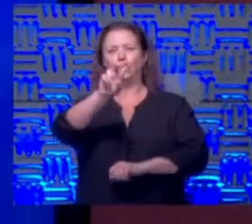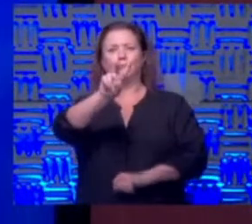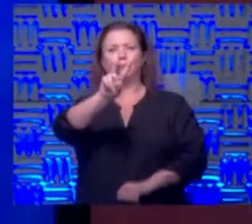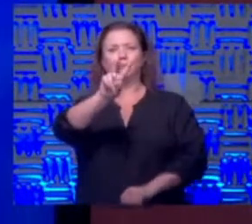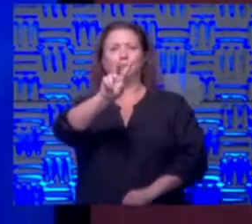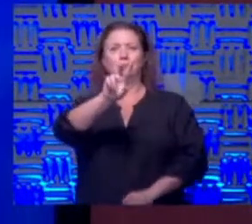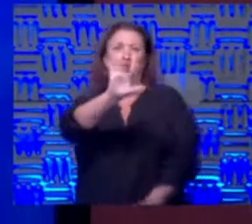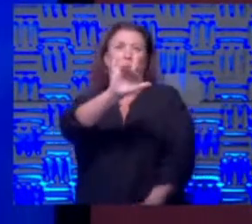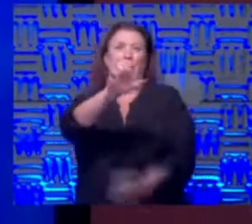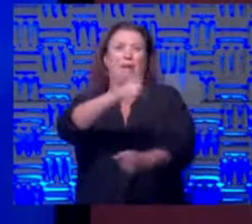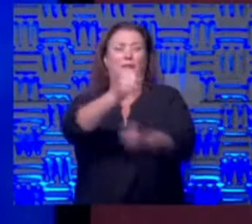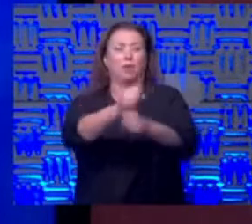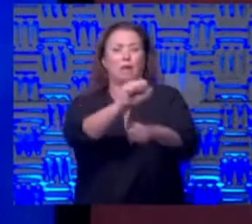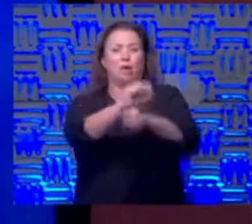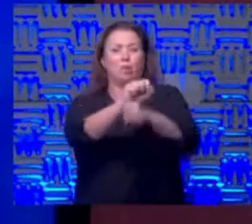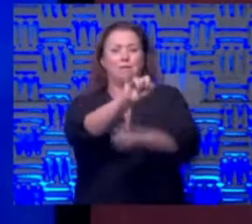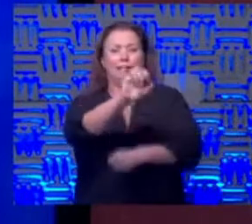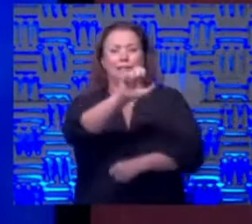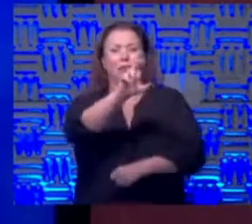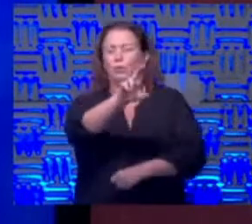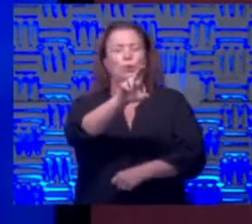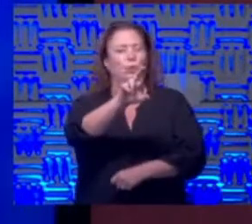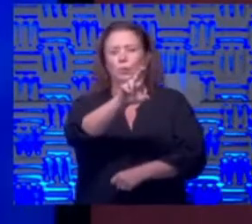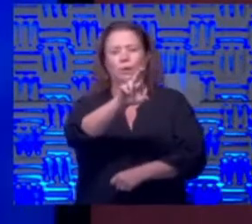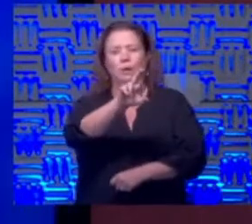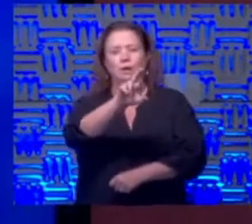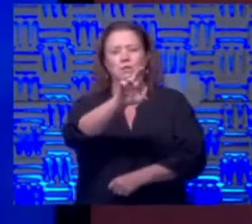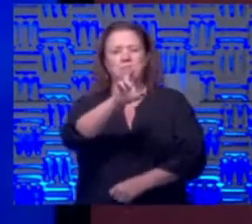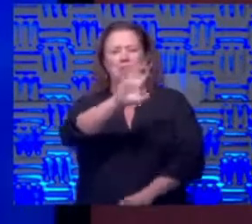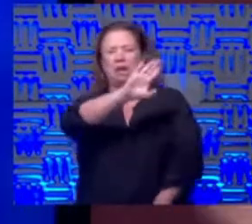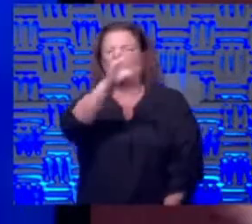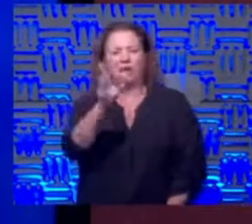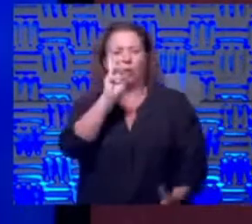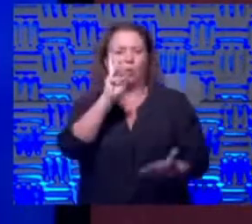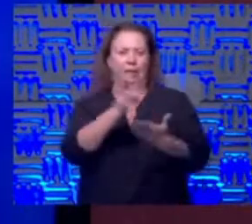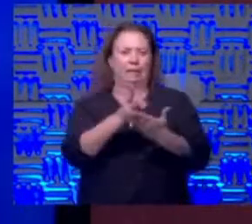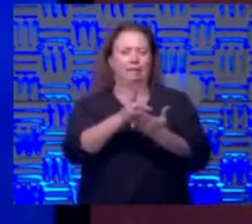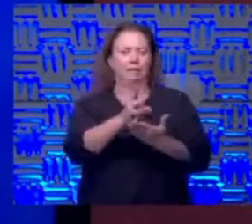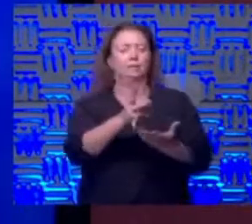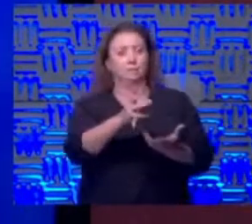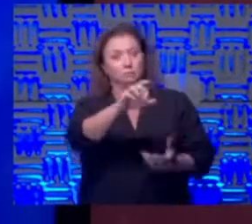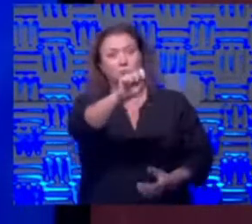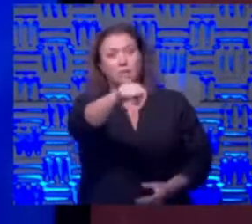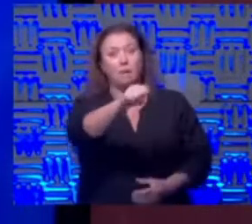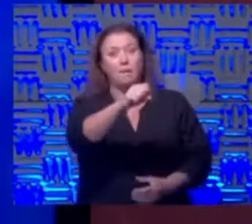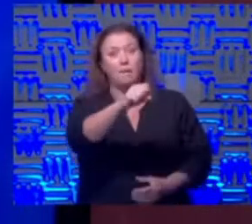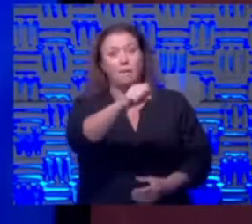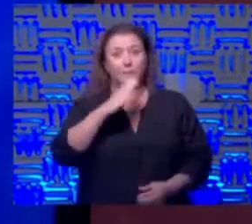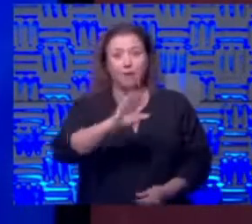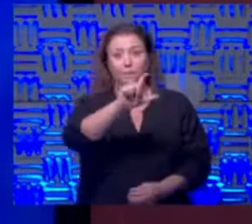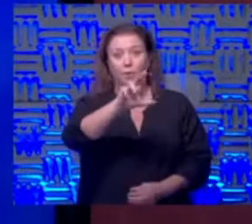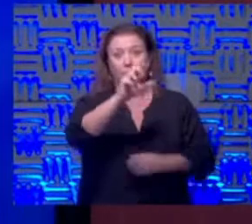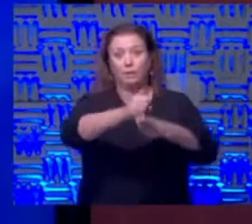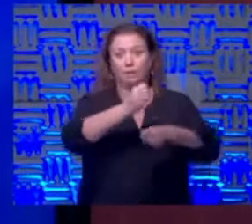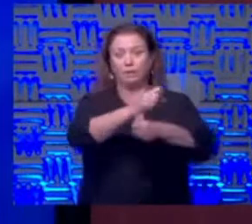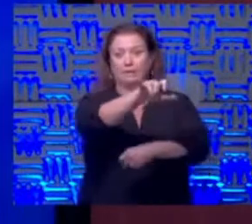makes 25 years of doing ICU medicine. We had some bad flu years. Yeah. There was